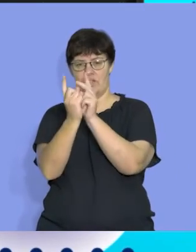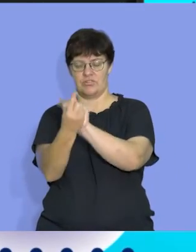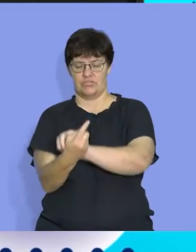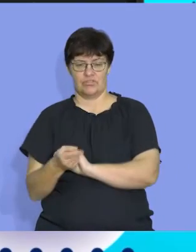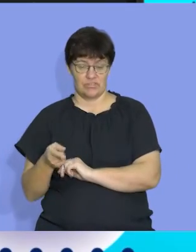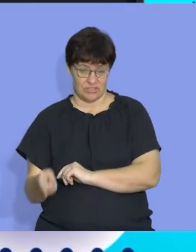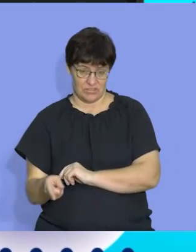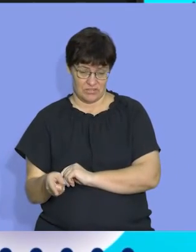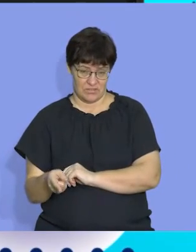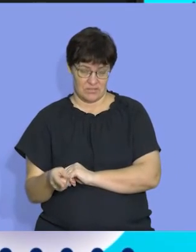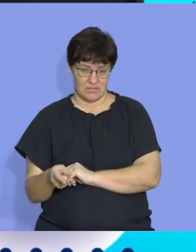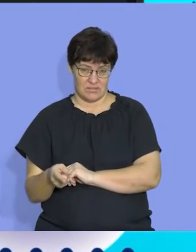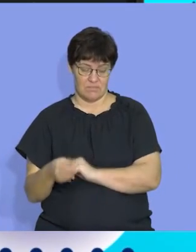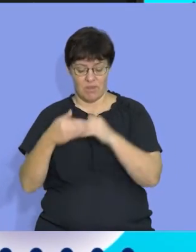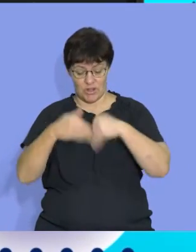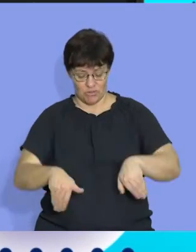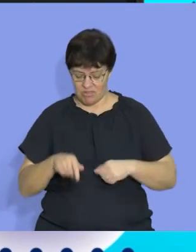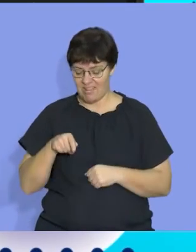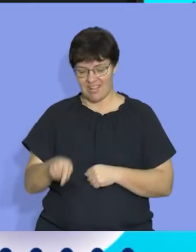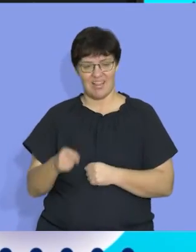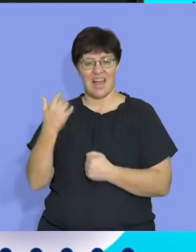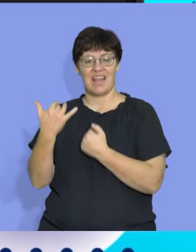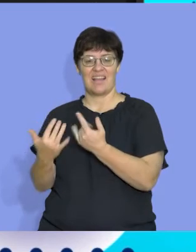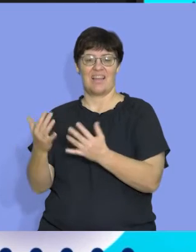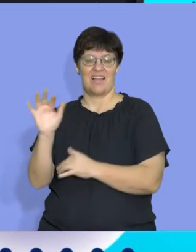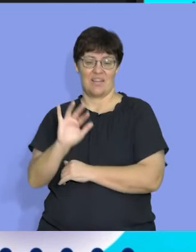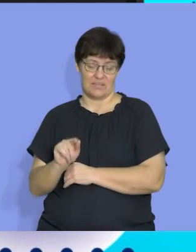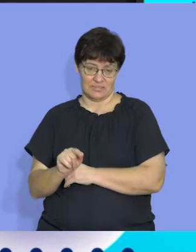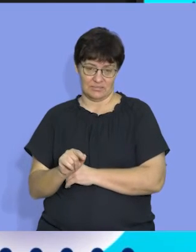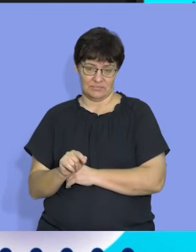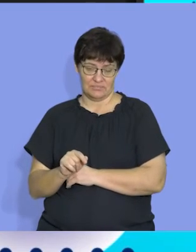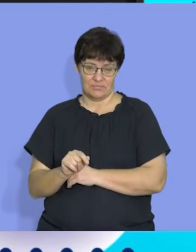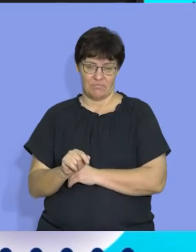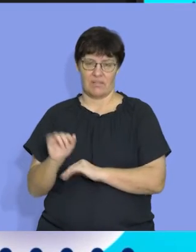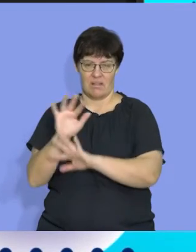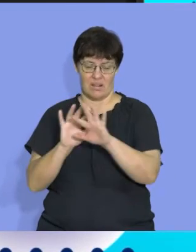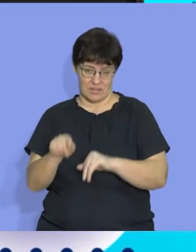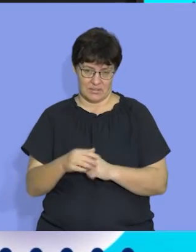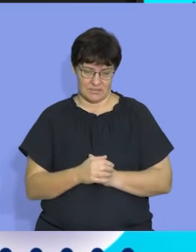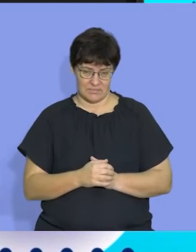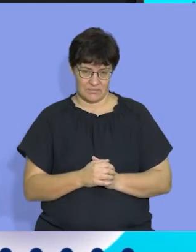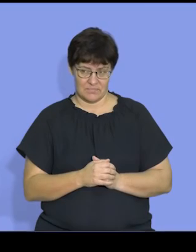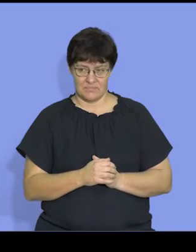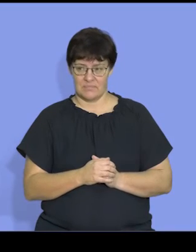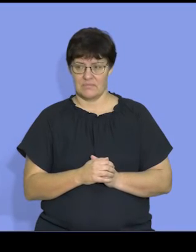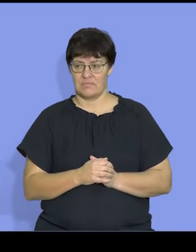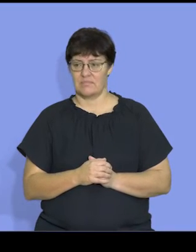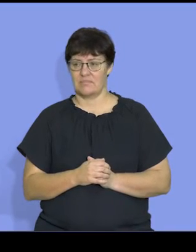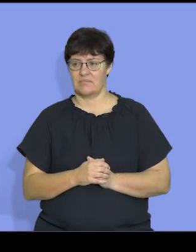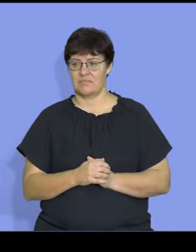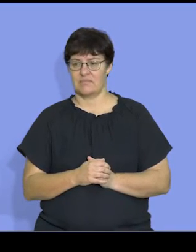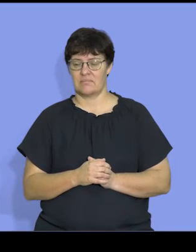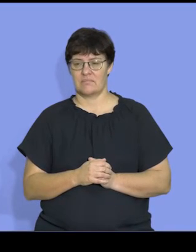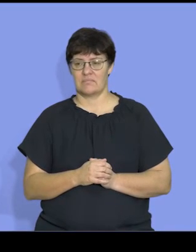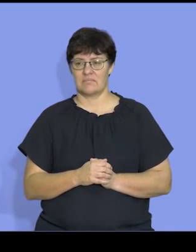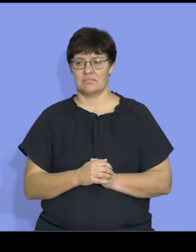solution becomes neutral, what's the color change that's going to happen? It's from blue to pale green, right? So that's how we arrived